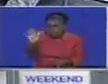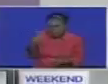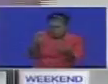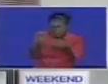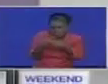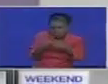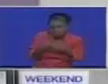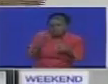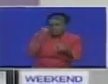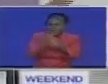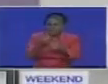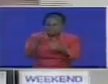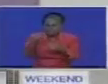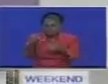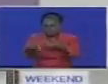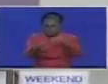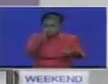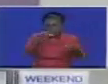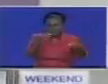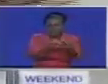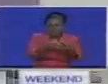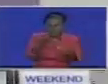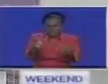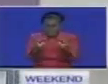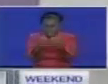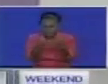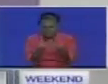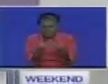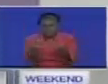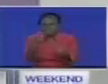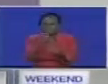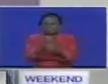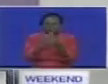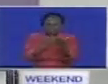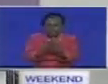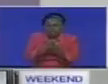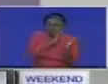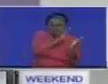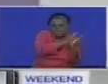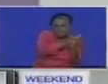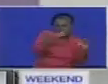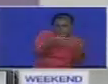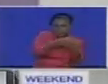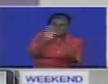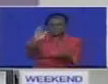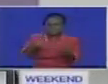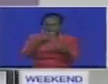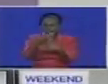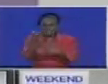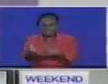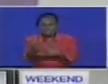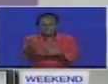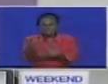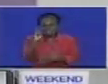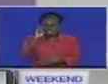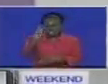And maybe you might want to recruit some members now that this is happening, and you might want to make sure that you keep members within the party after this. That has been